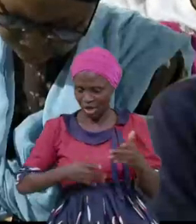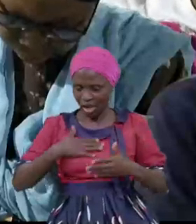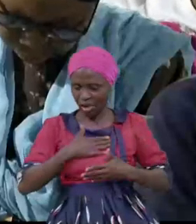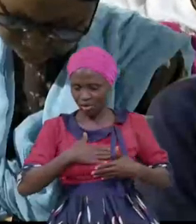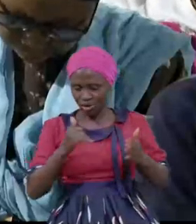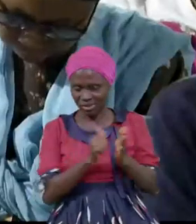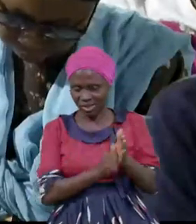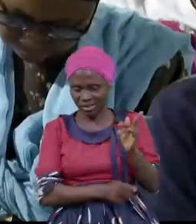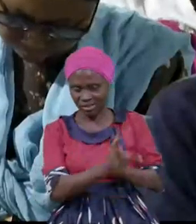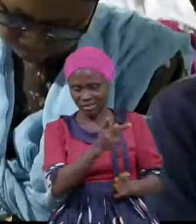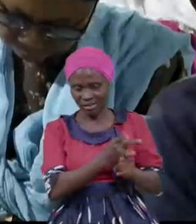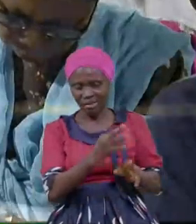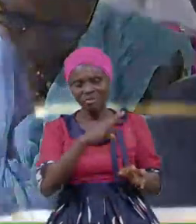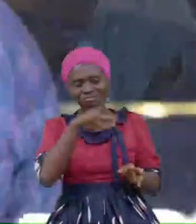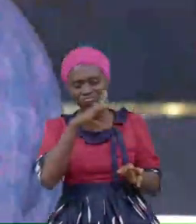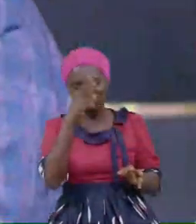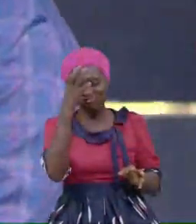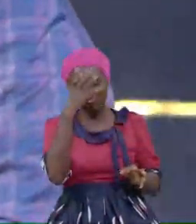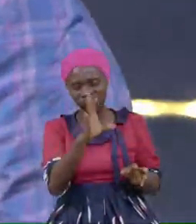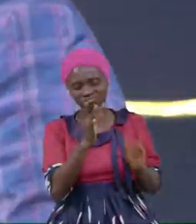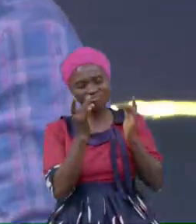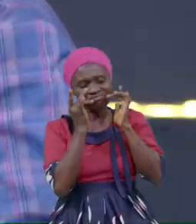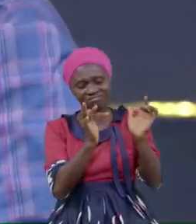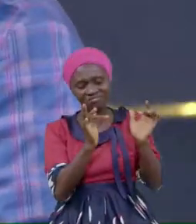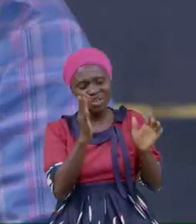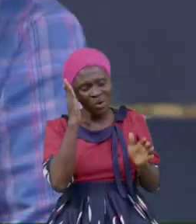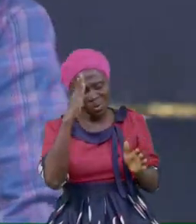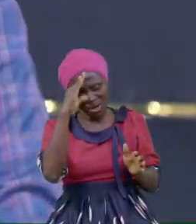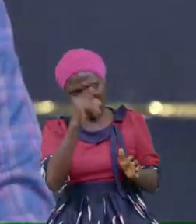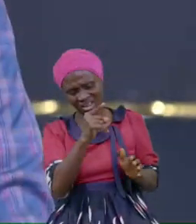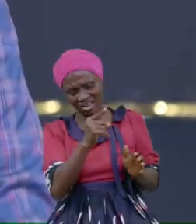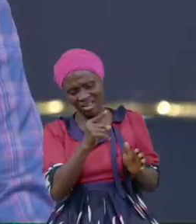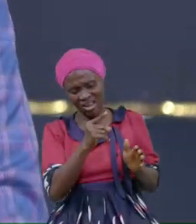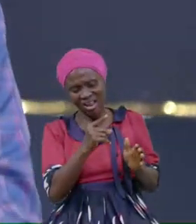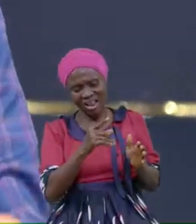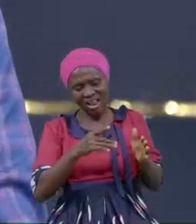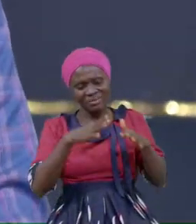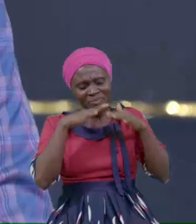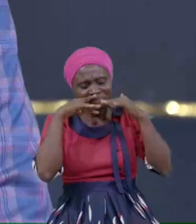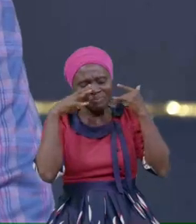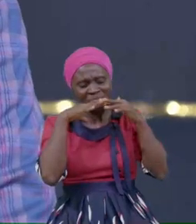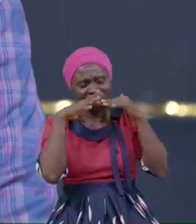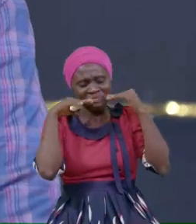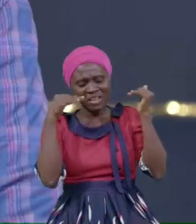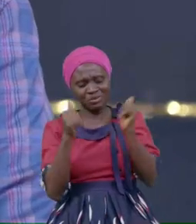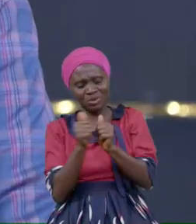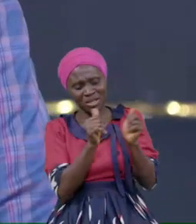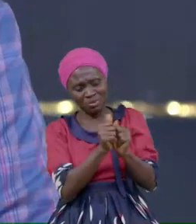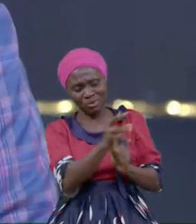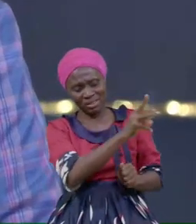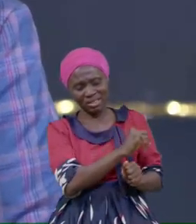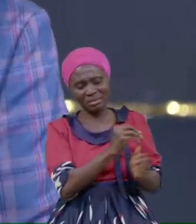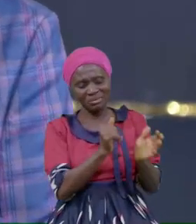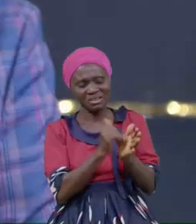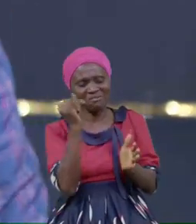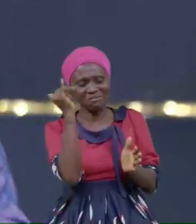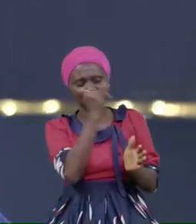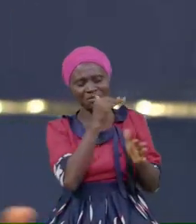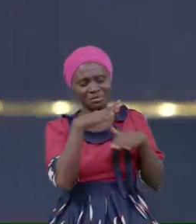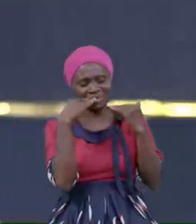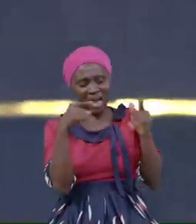Will he laugh with them as they're living that foolish life and they're living the frivolous